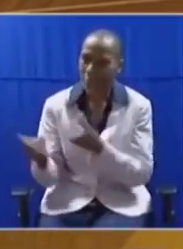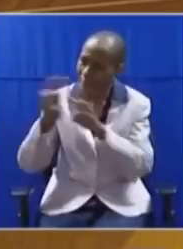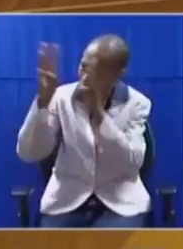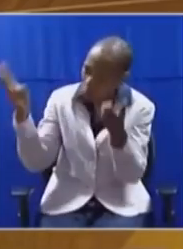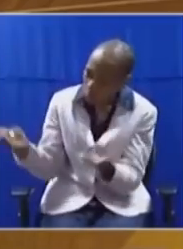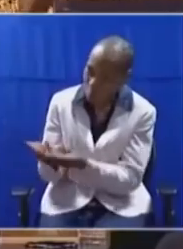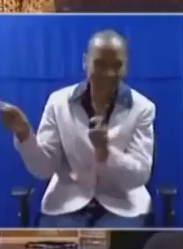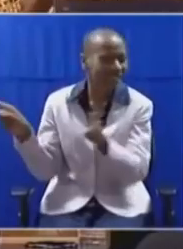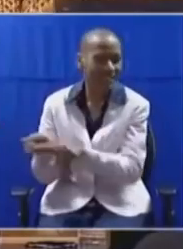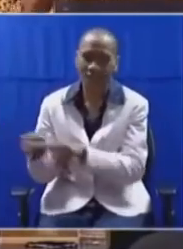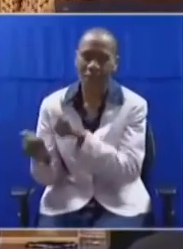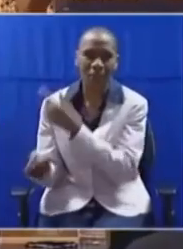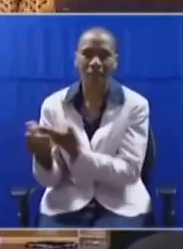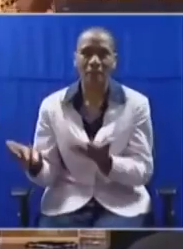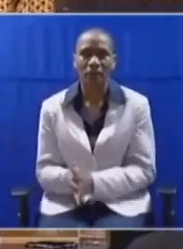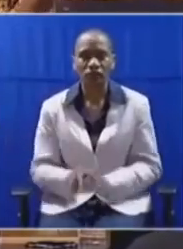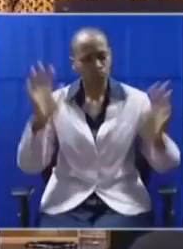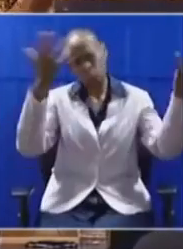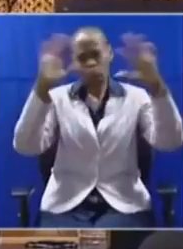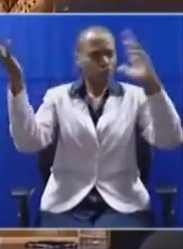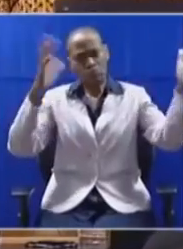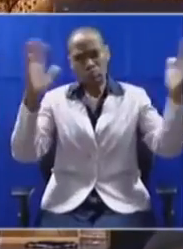is the done thing.